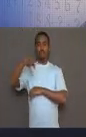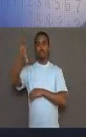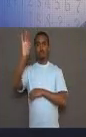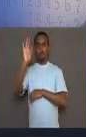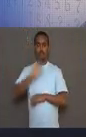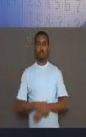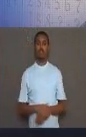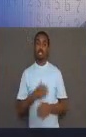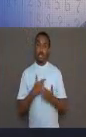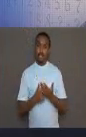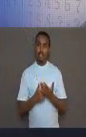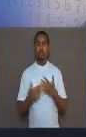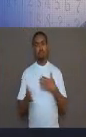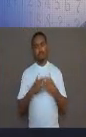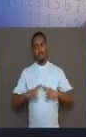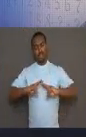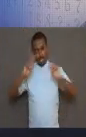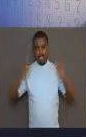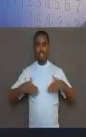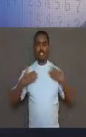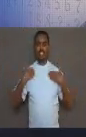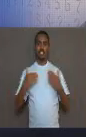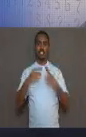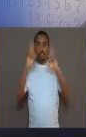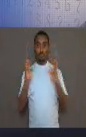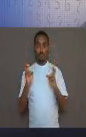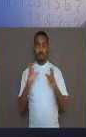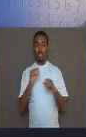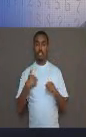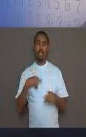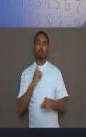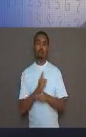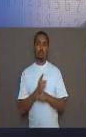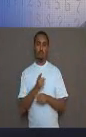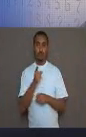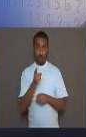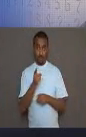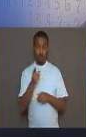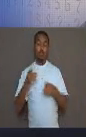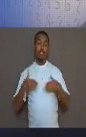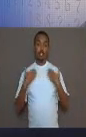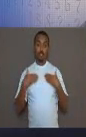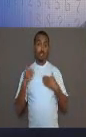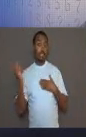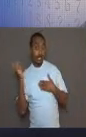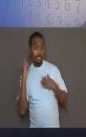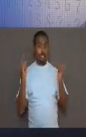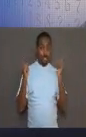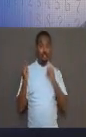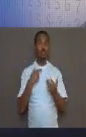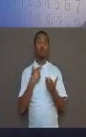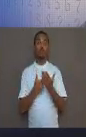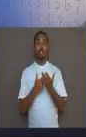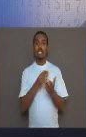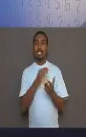This is a very interesting topic, and I am sure that you will enjoy listening to